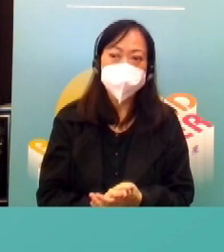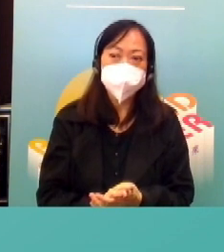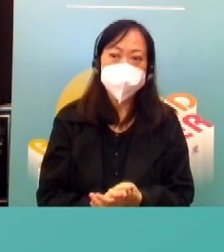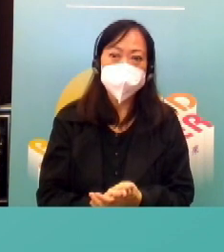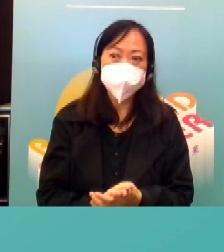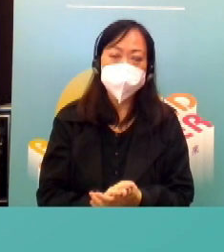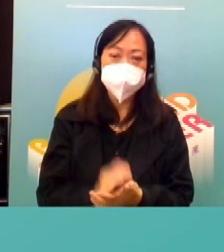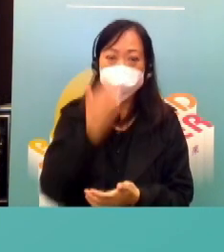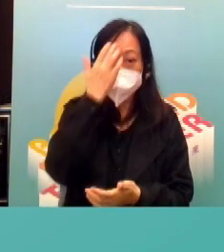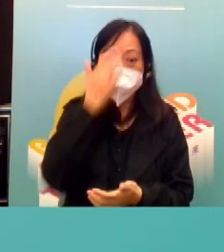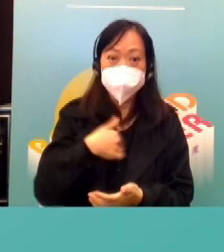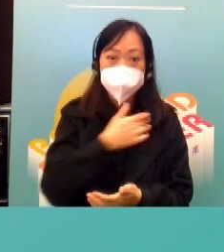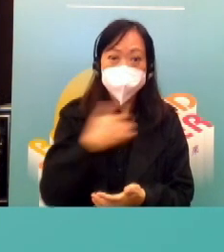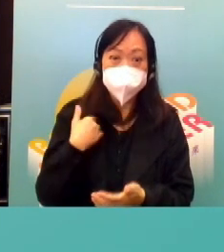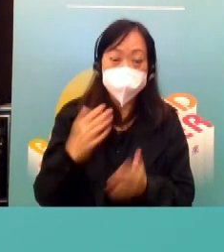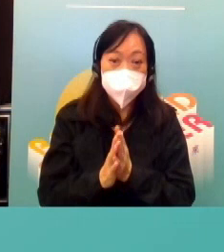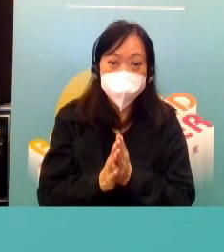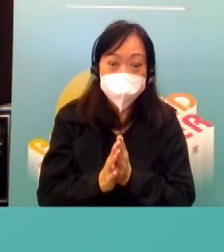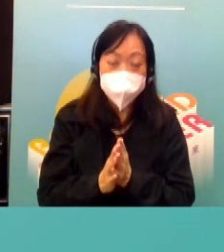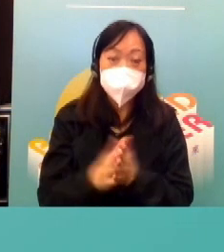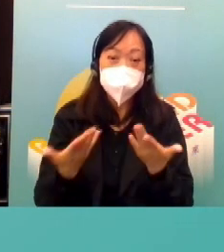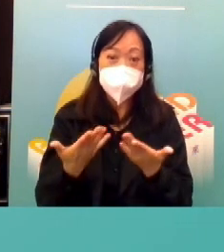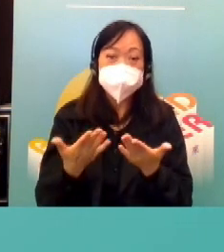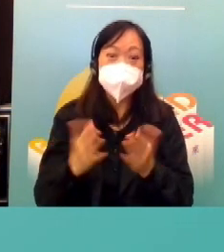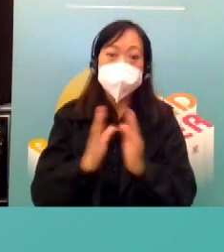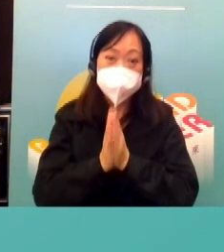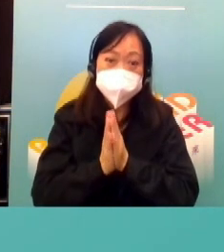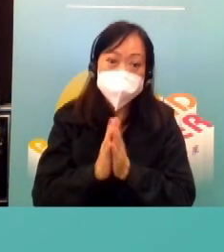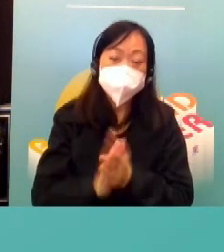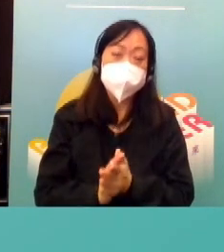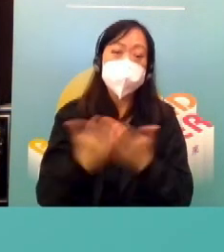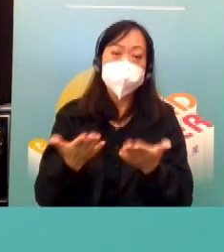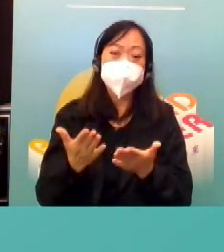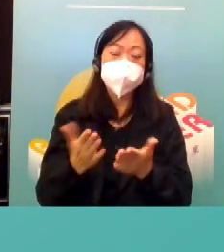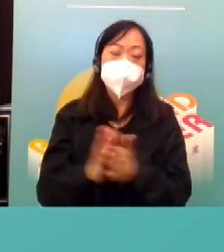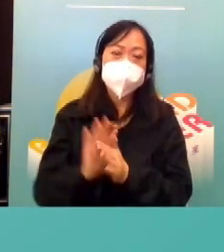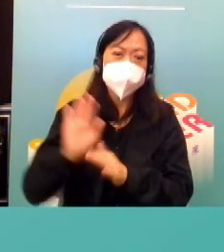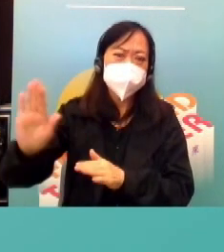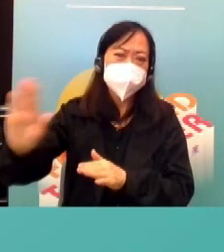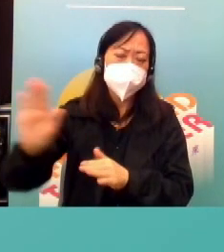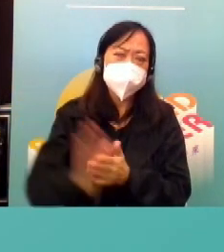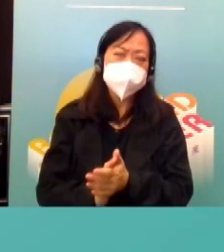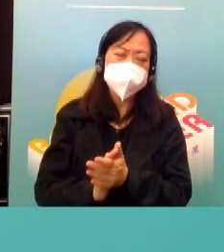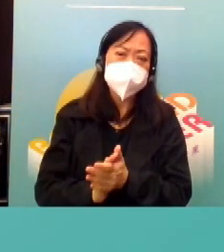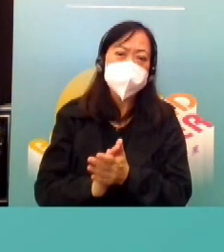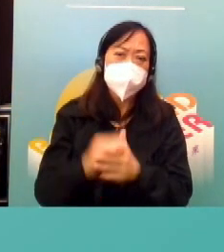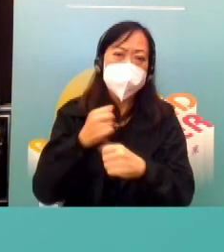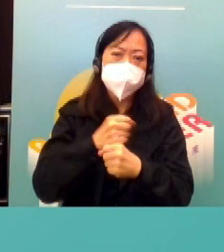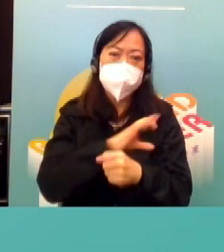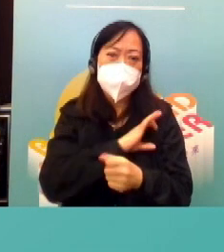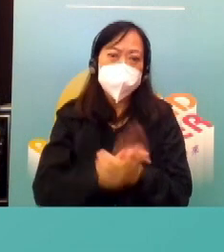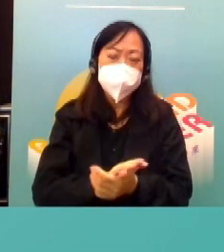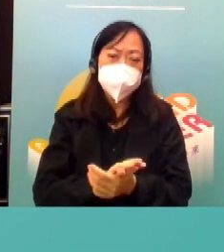to get Hang Seng Bank to support, for example, the Breakthrough Village to build the